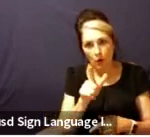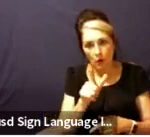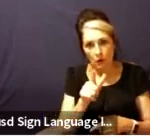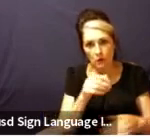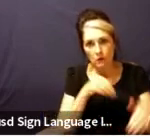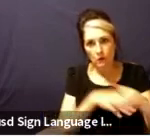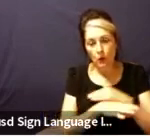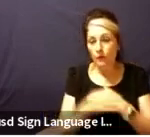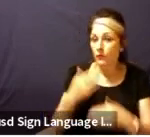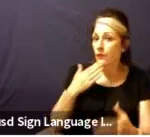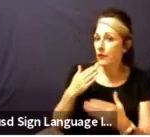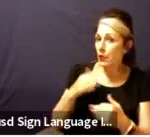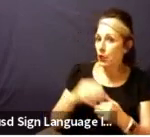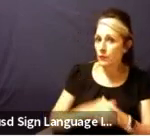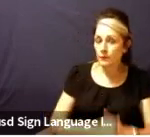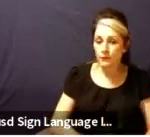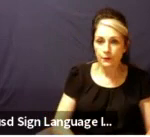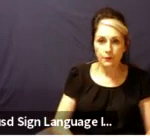Thank you, Erin.